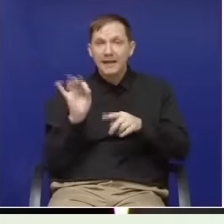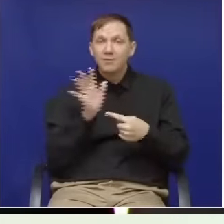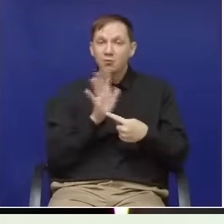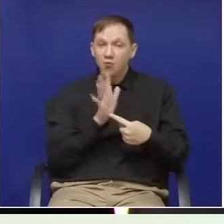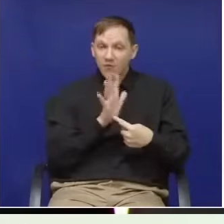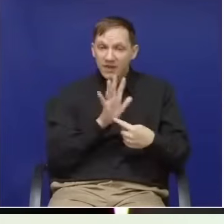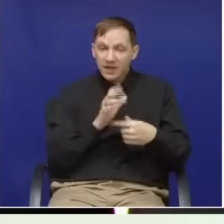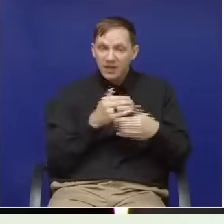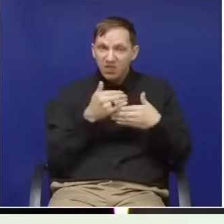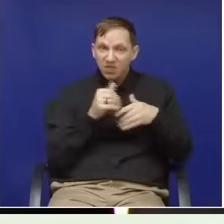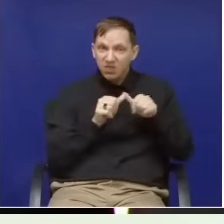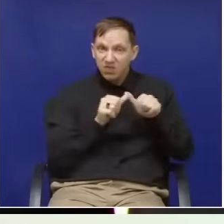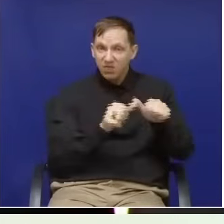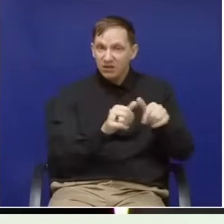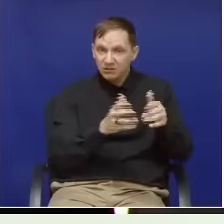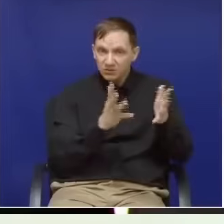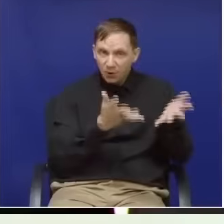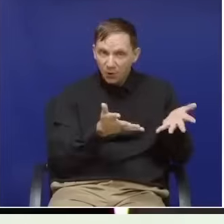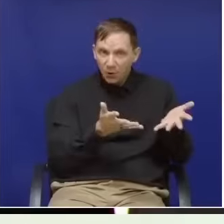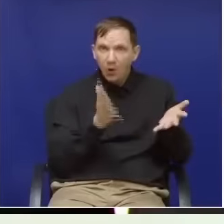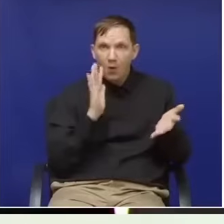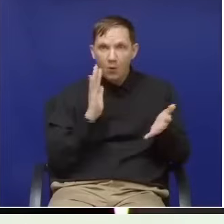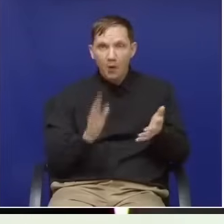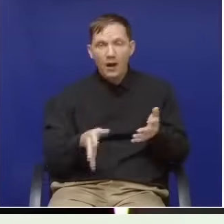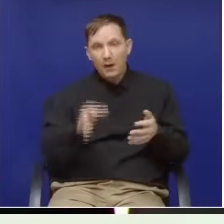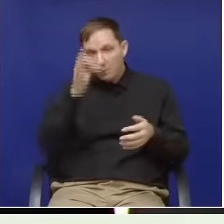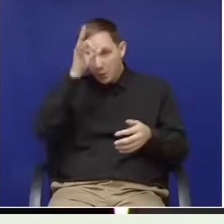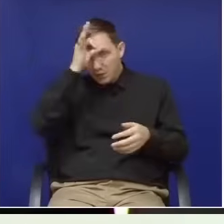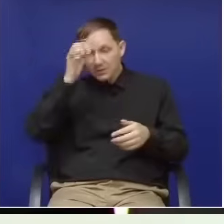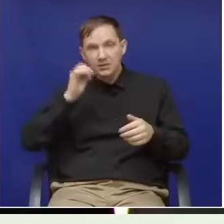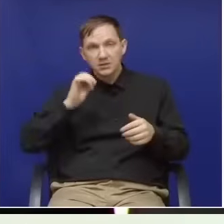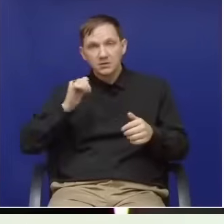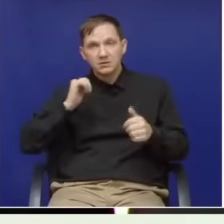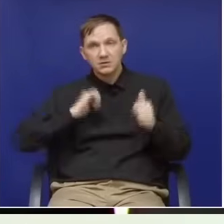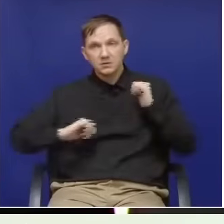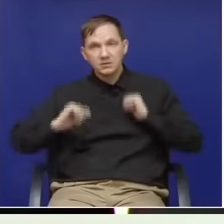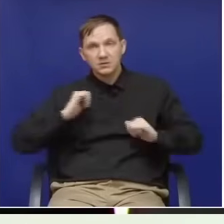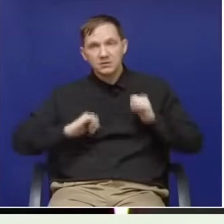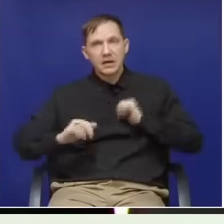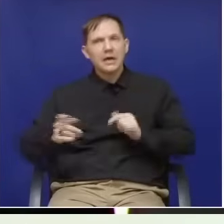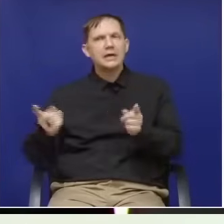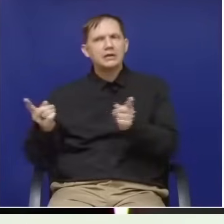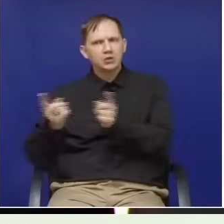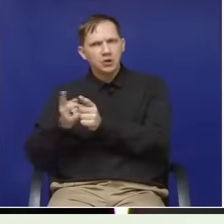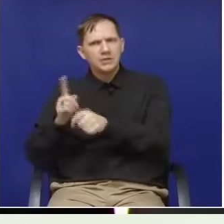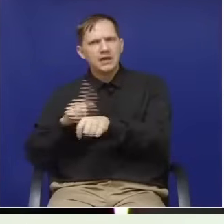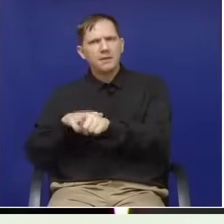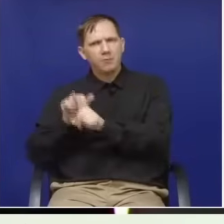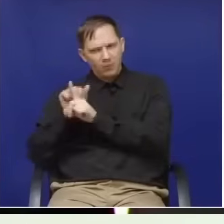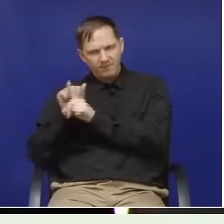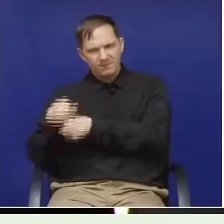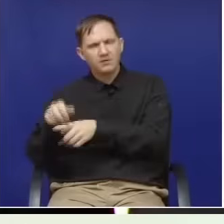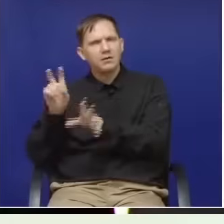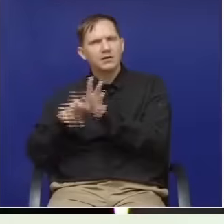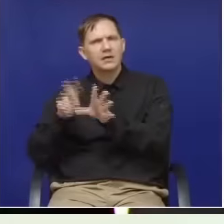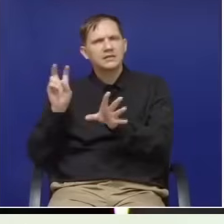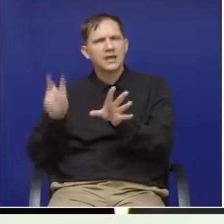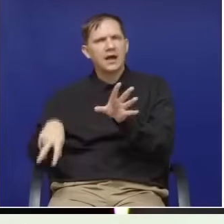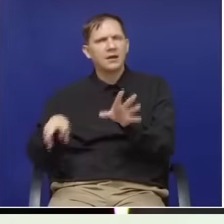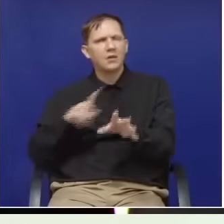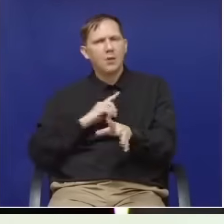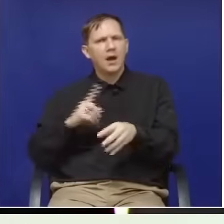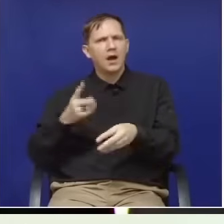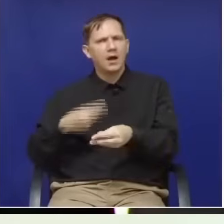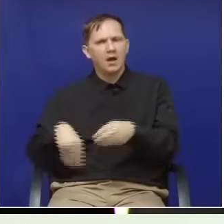this, you will have a police commissioner who only as a matter of time will also be forced to resign because of